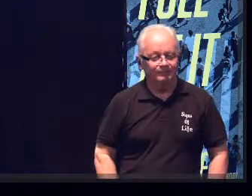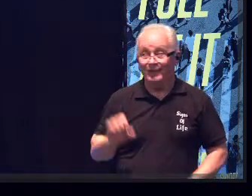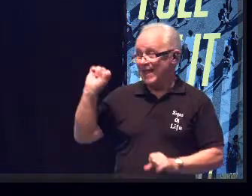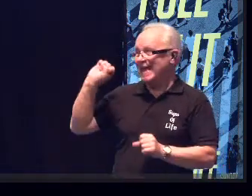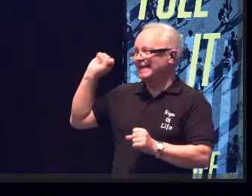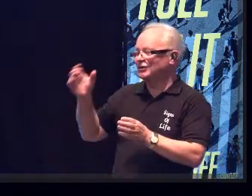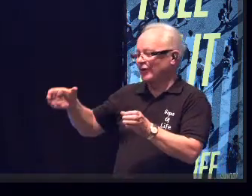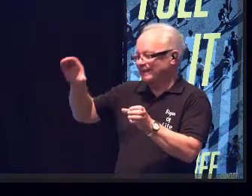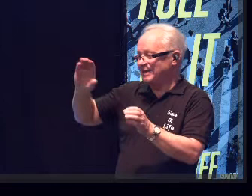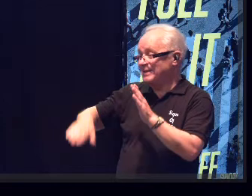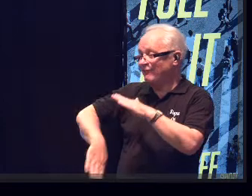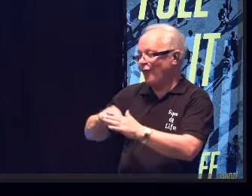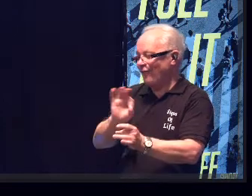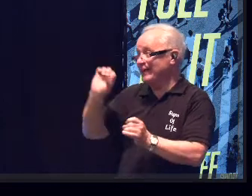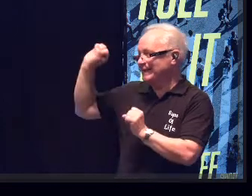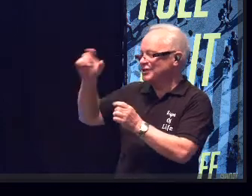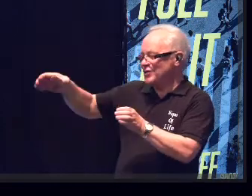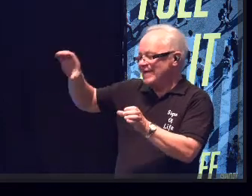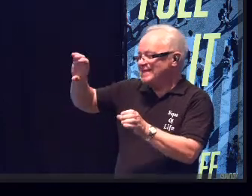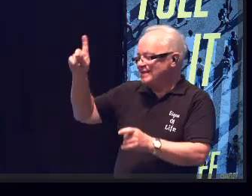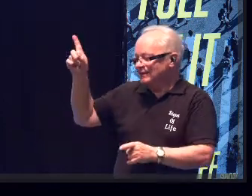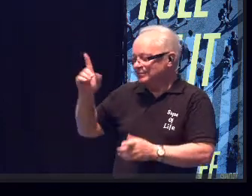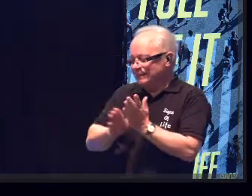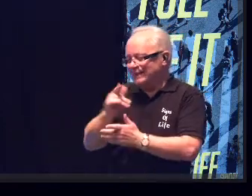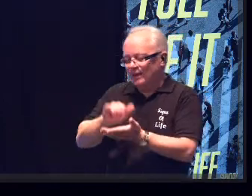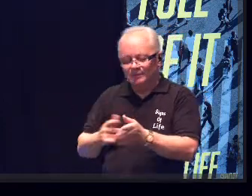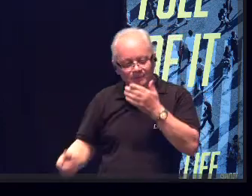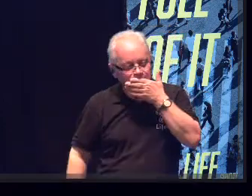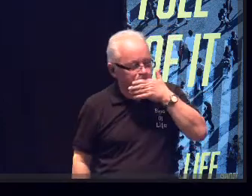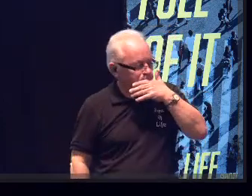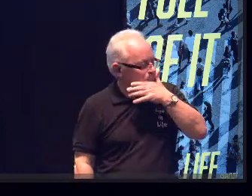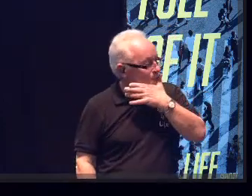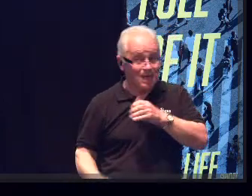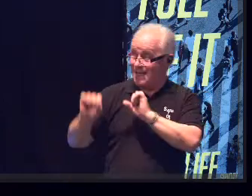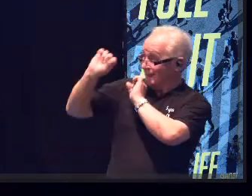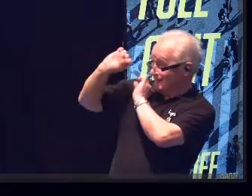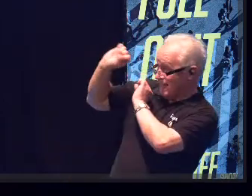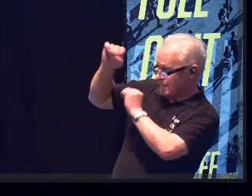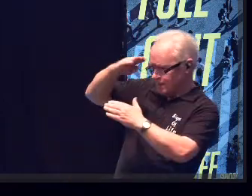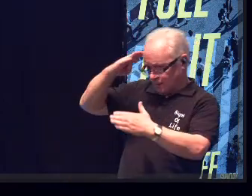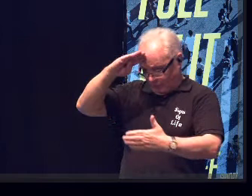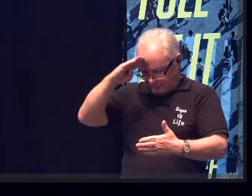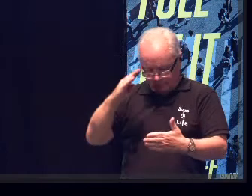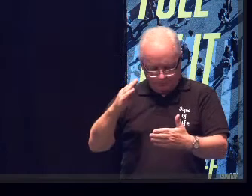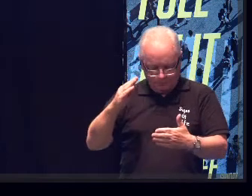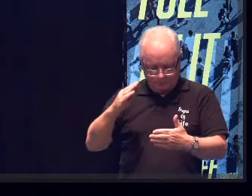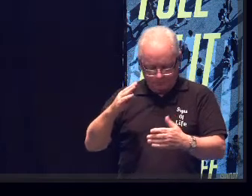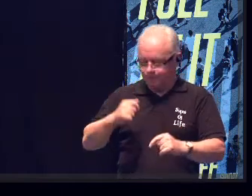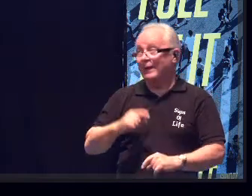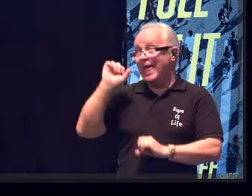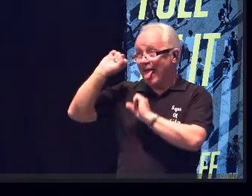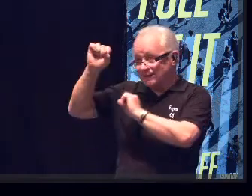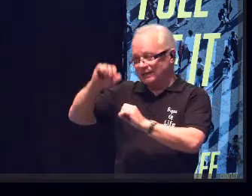You're full of it. Of his fullness we have all received, and